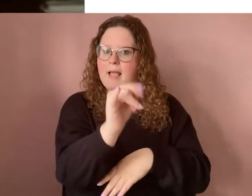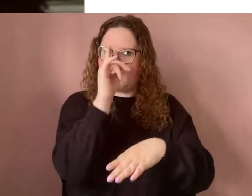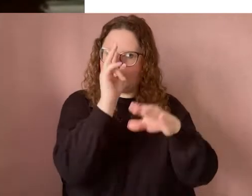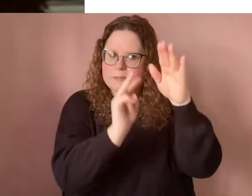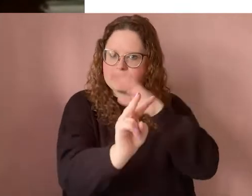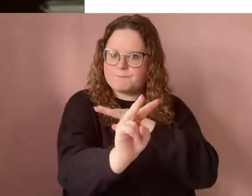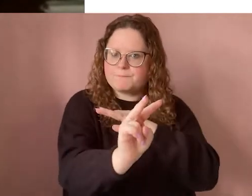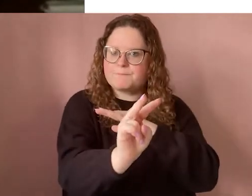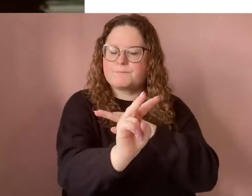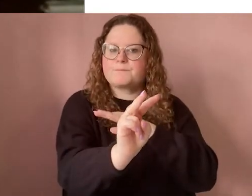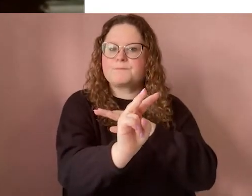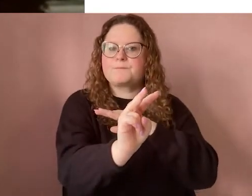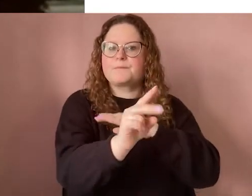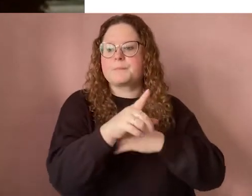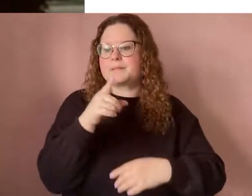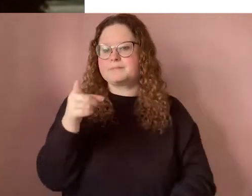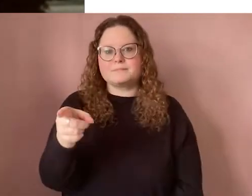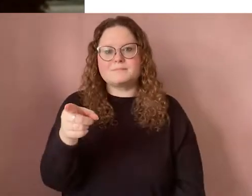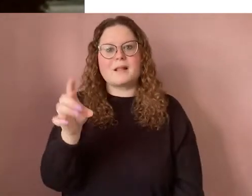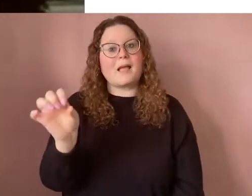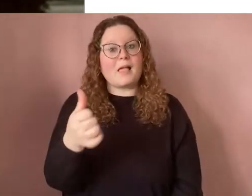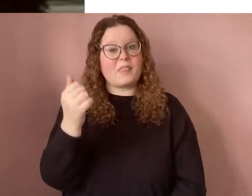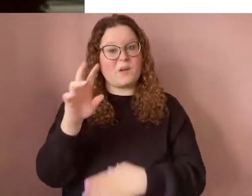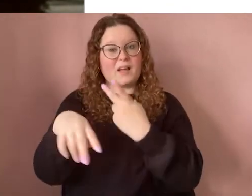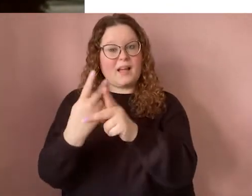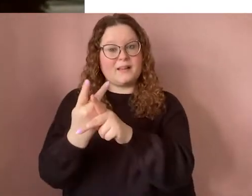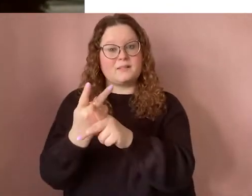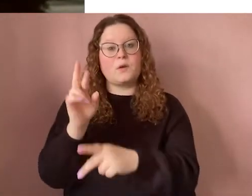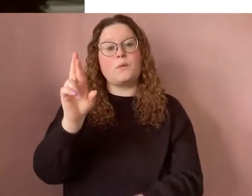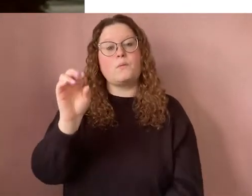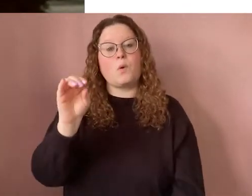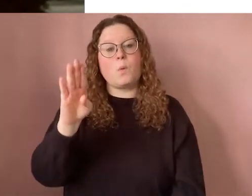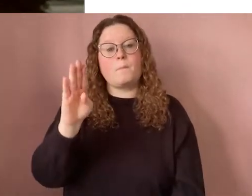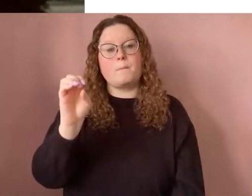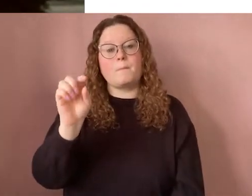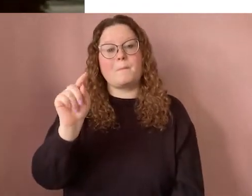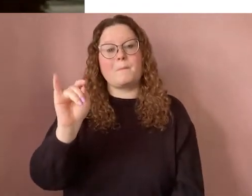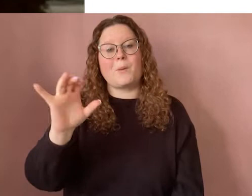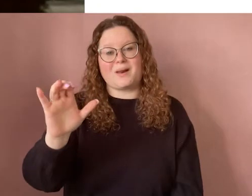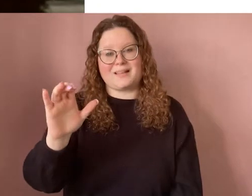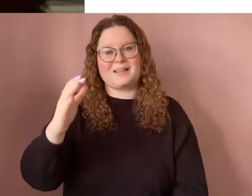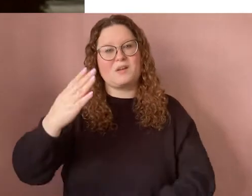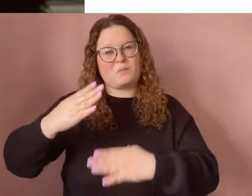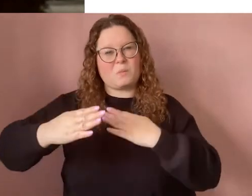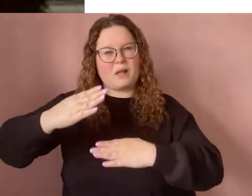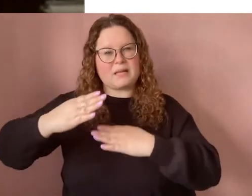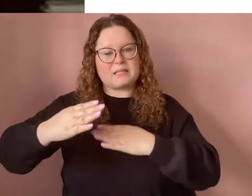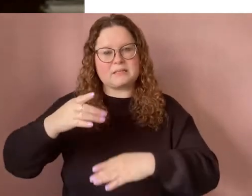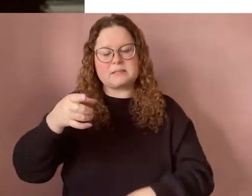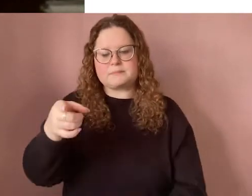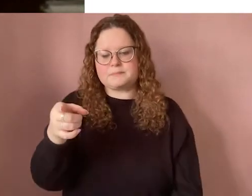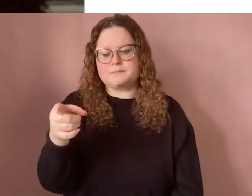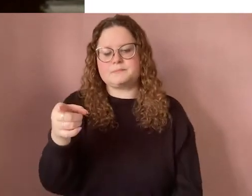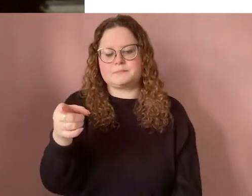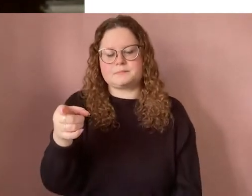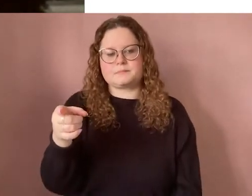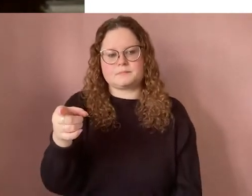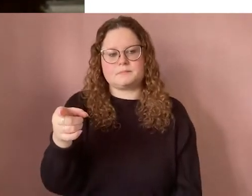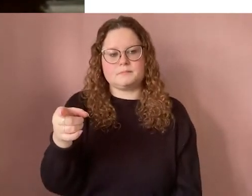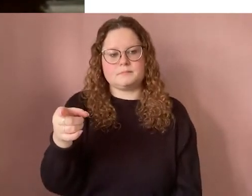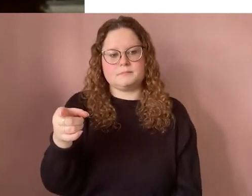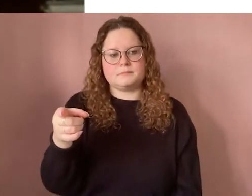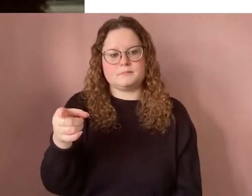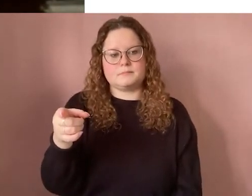other is a robotic demonstration. And there are a range of applications that some